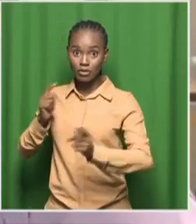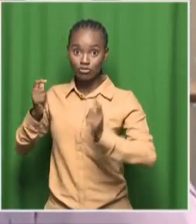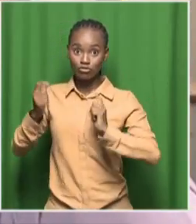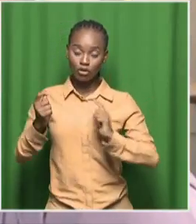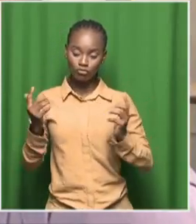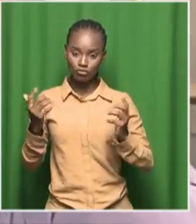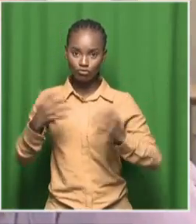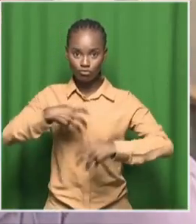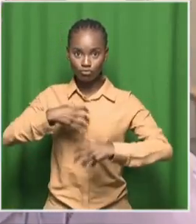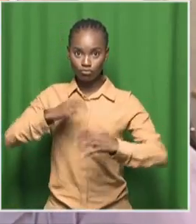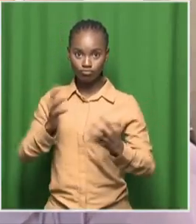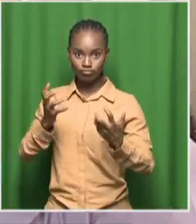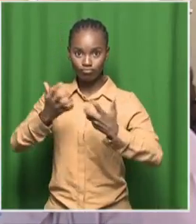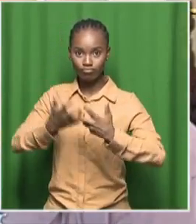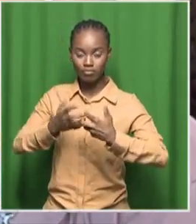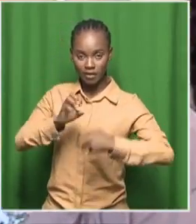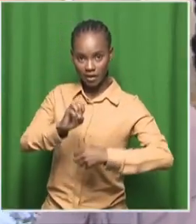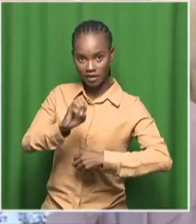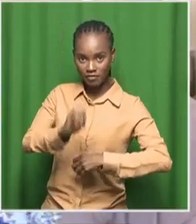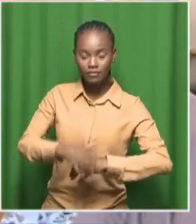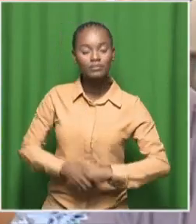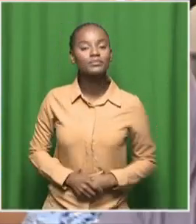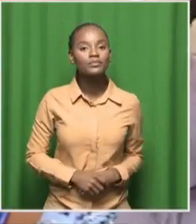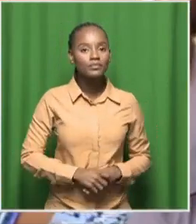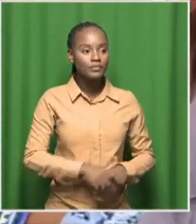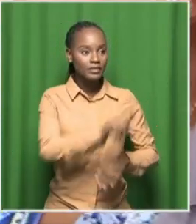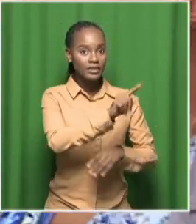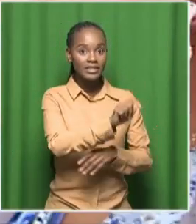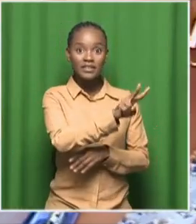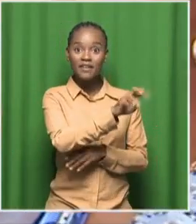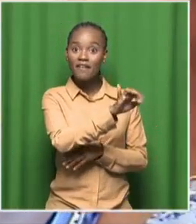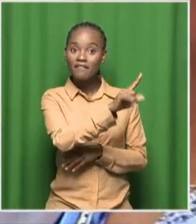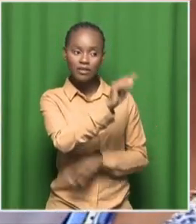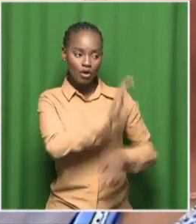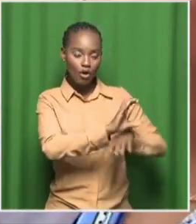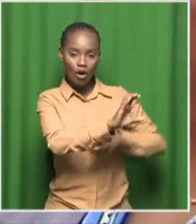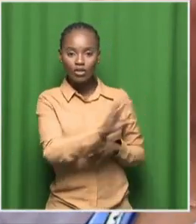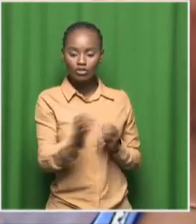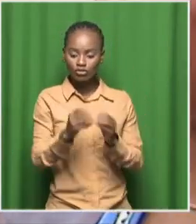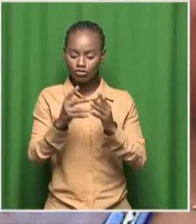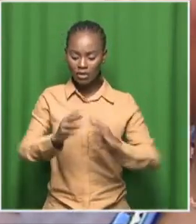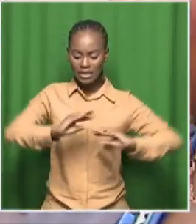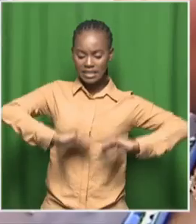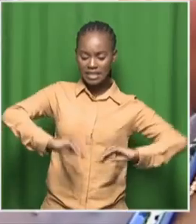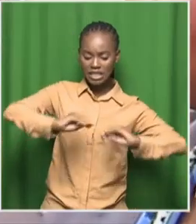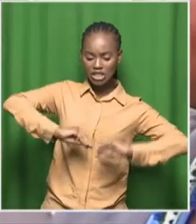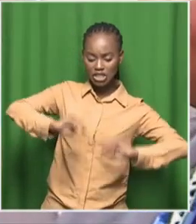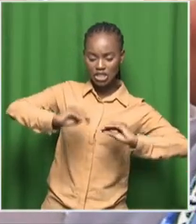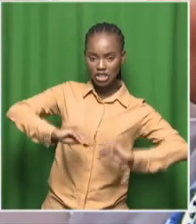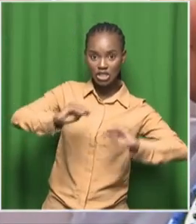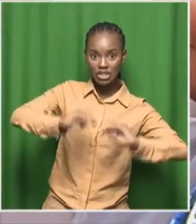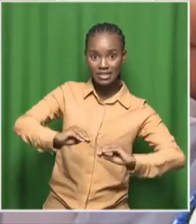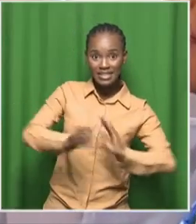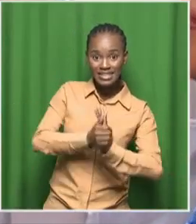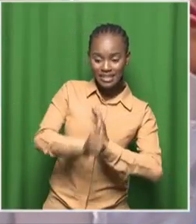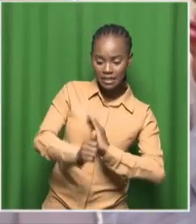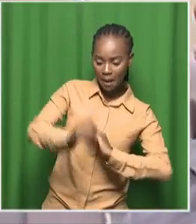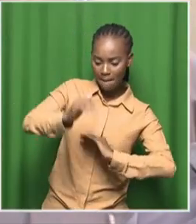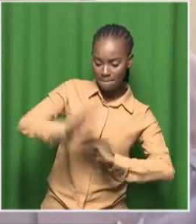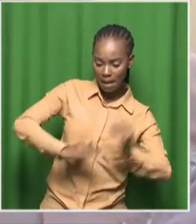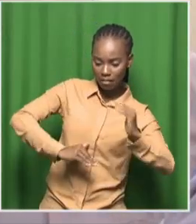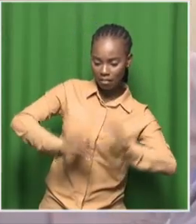Tvet College in Wembe, they're teaching students how to not only build but also fly drones.